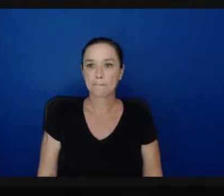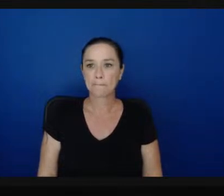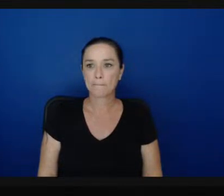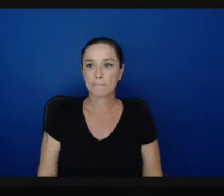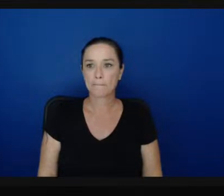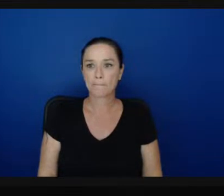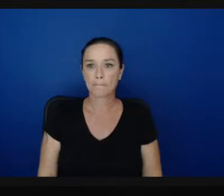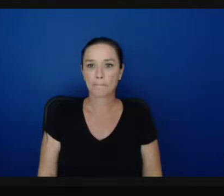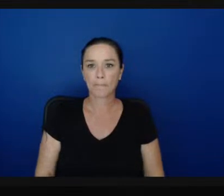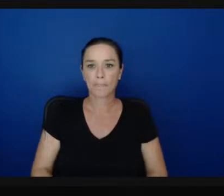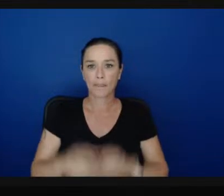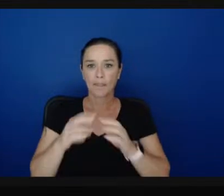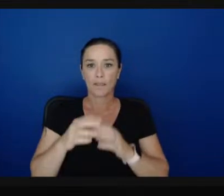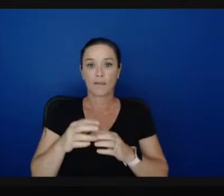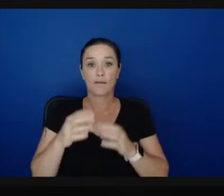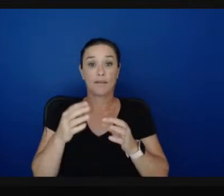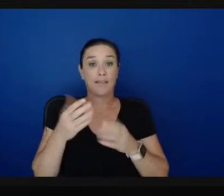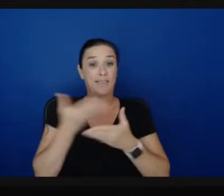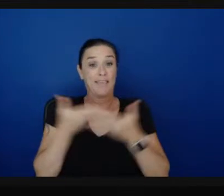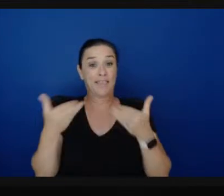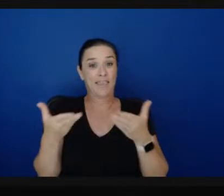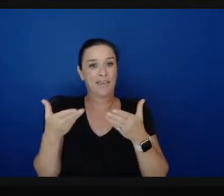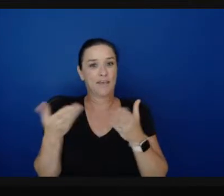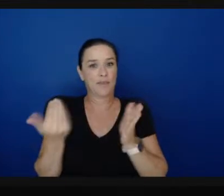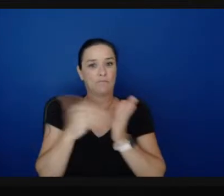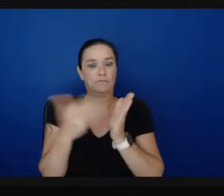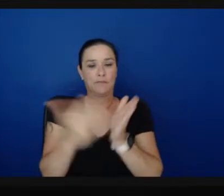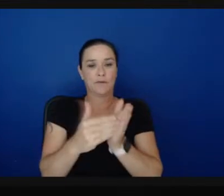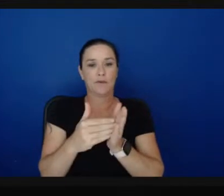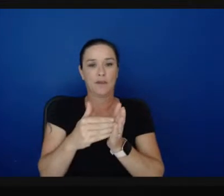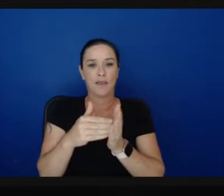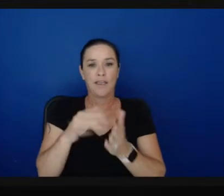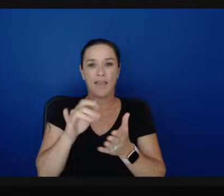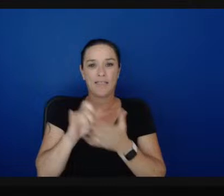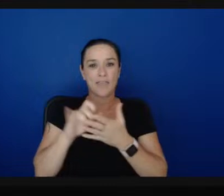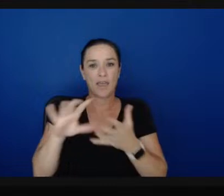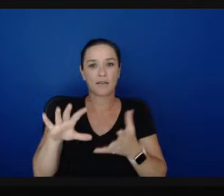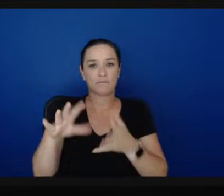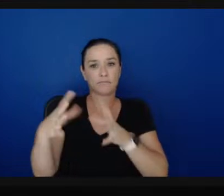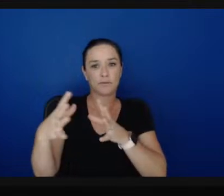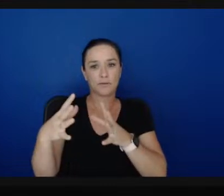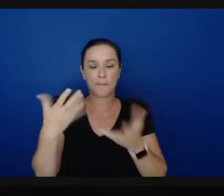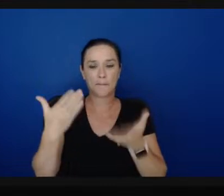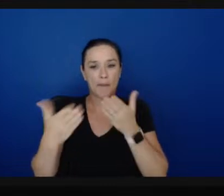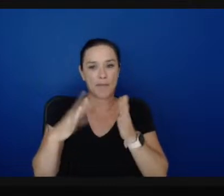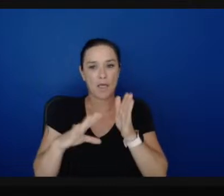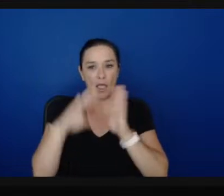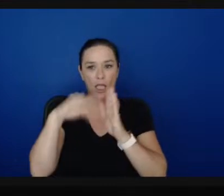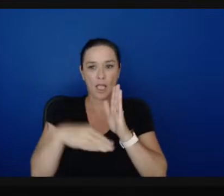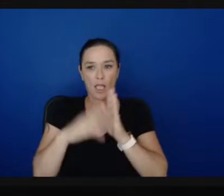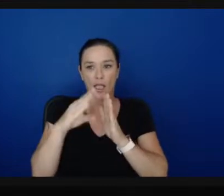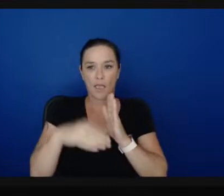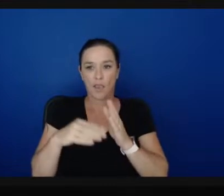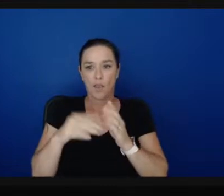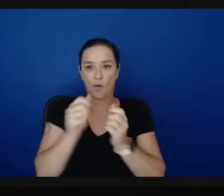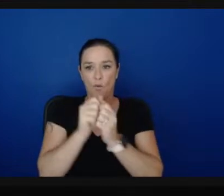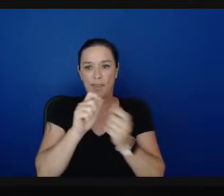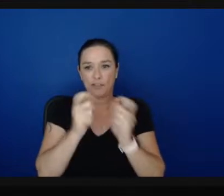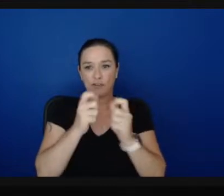The key thing they keep repeating is unrest may continue to wax and wane with changes to the input of magma into the